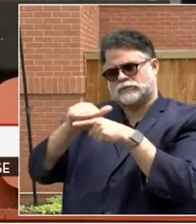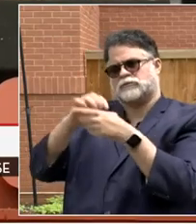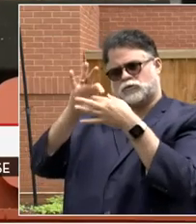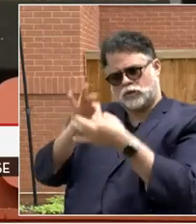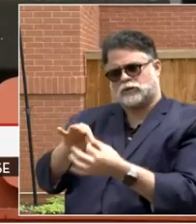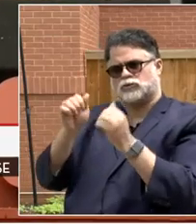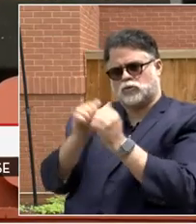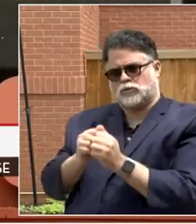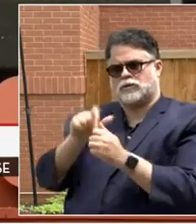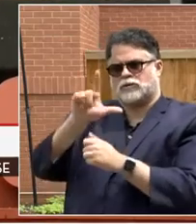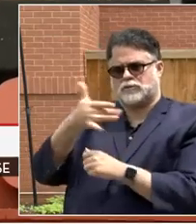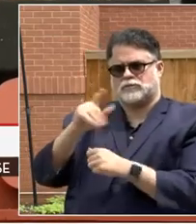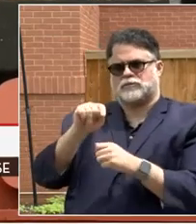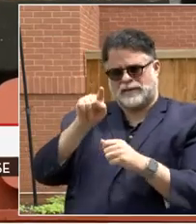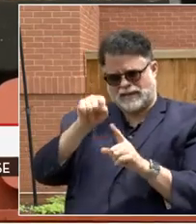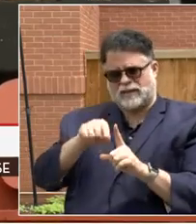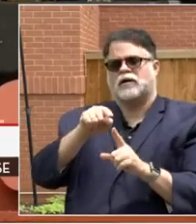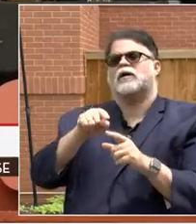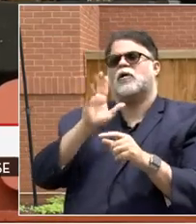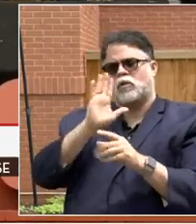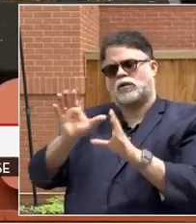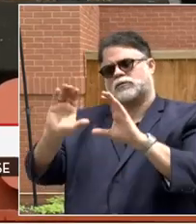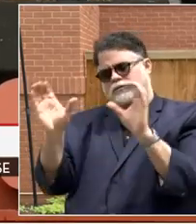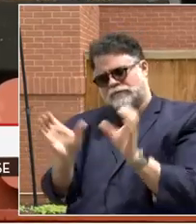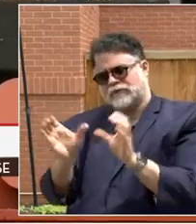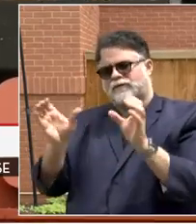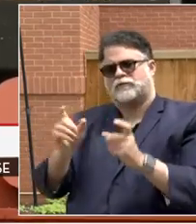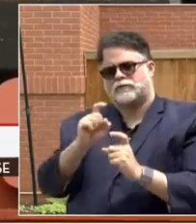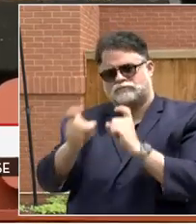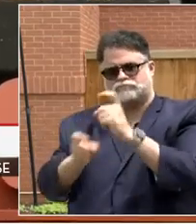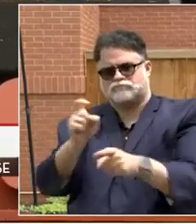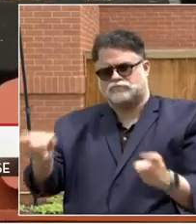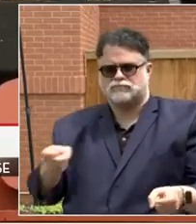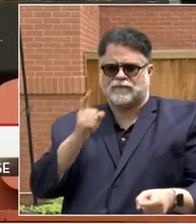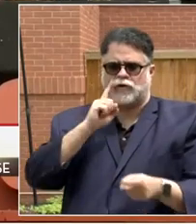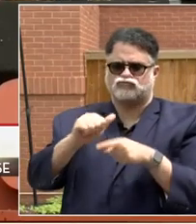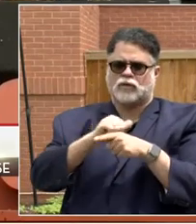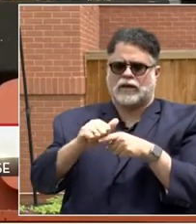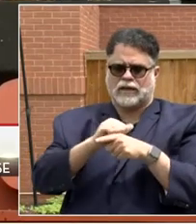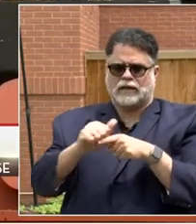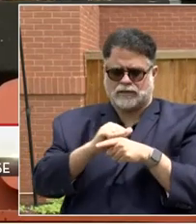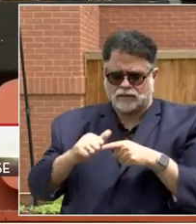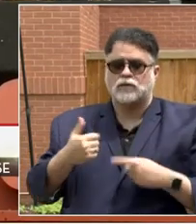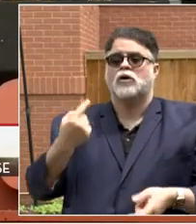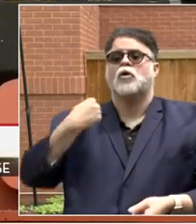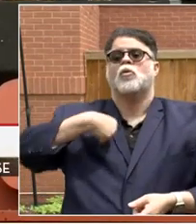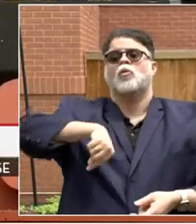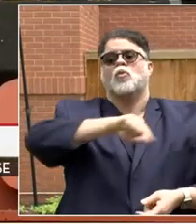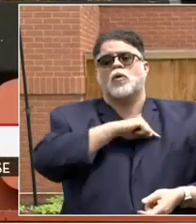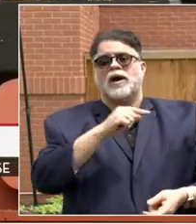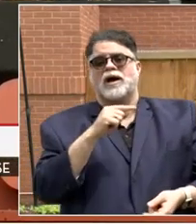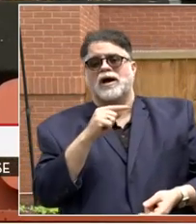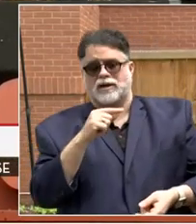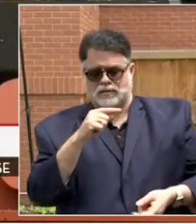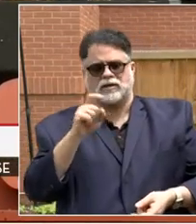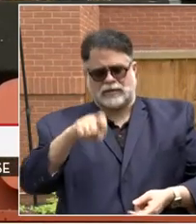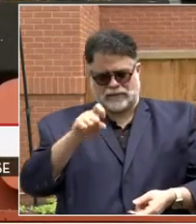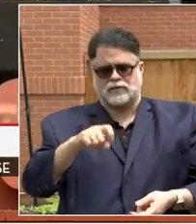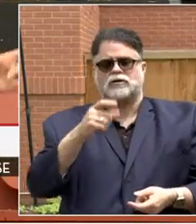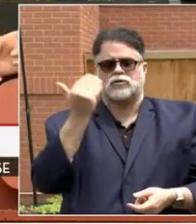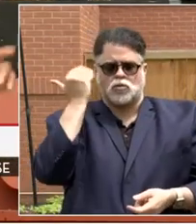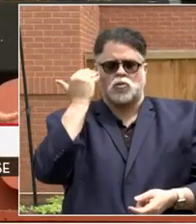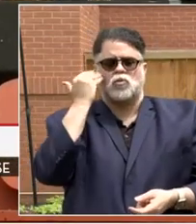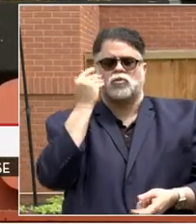a certificate, and we recognize that we need that additional training and support for our